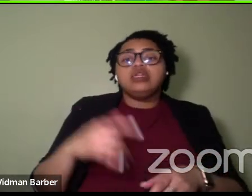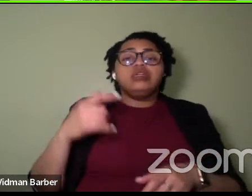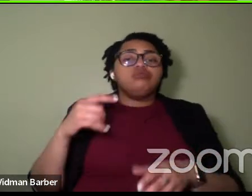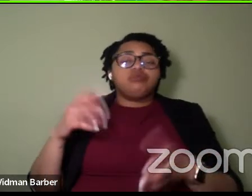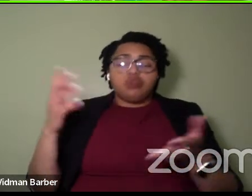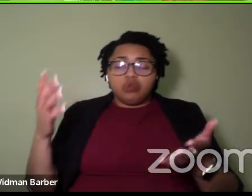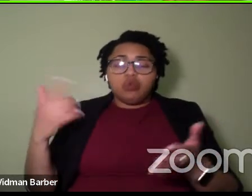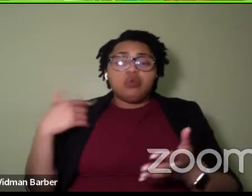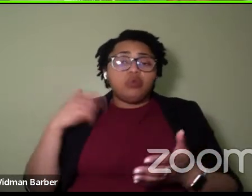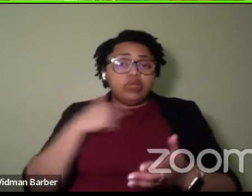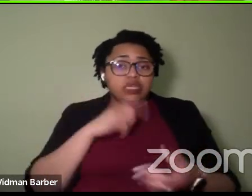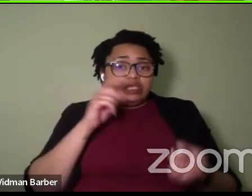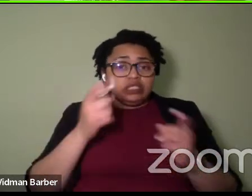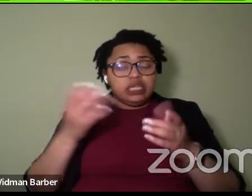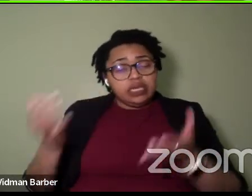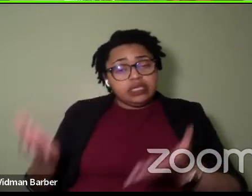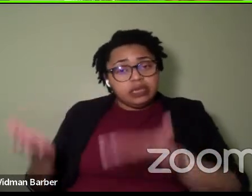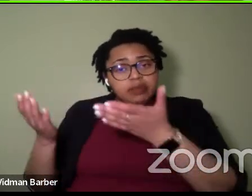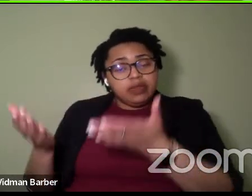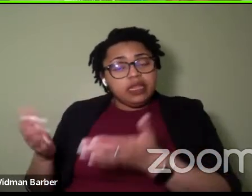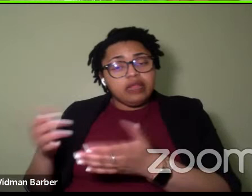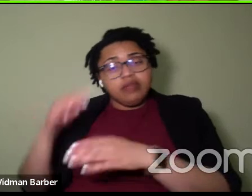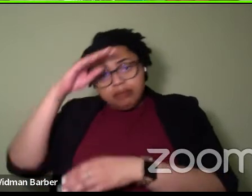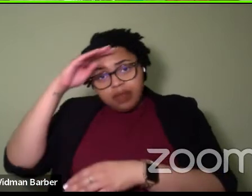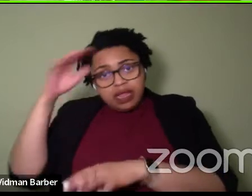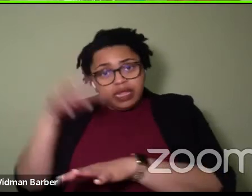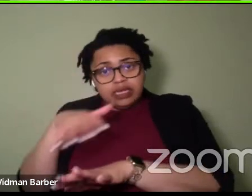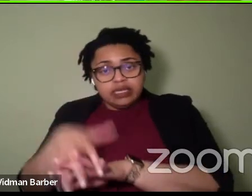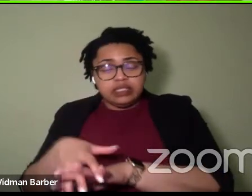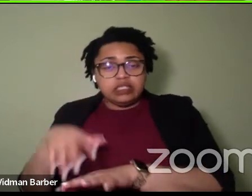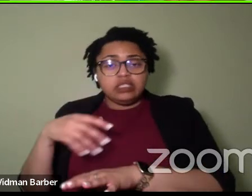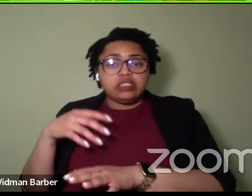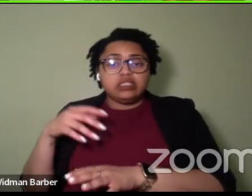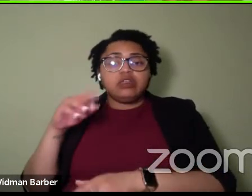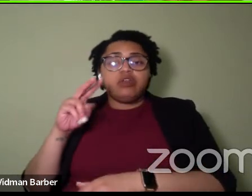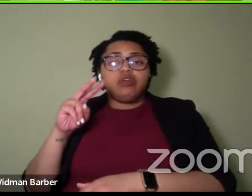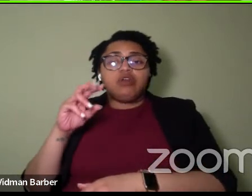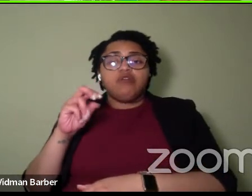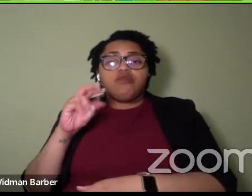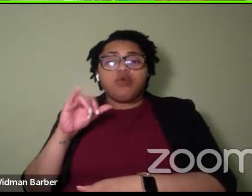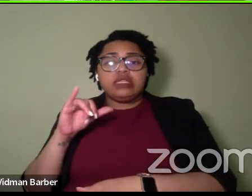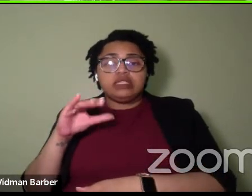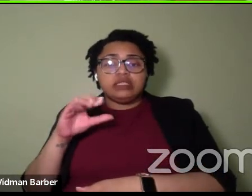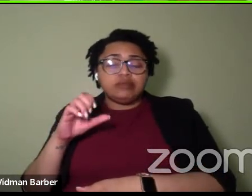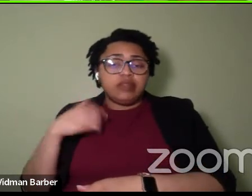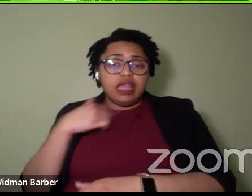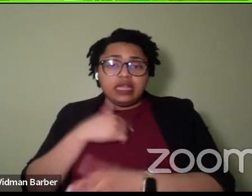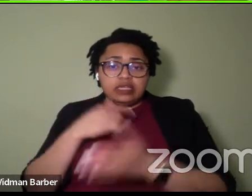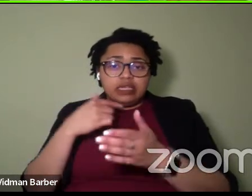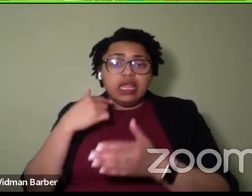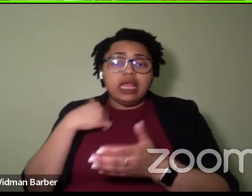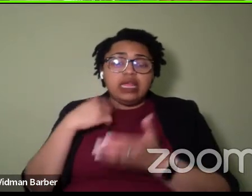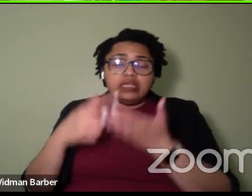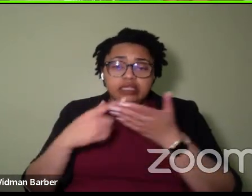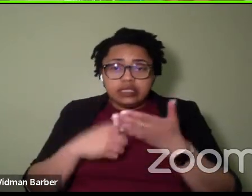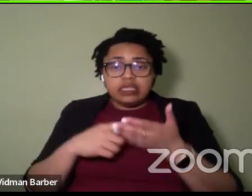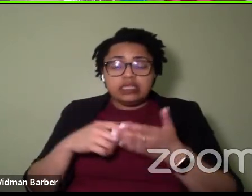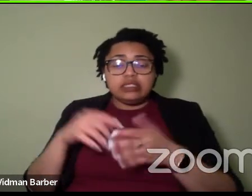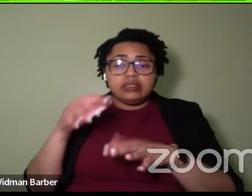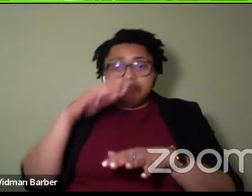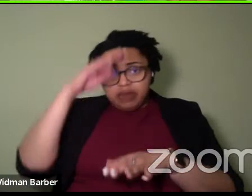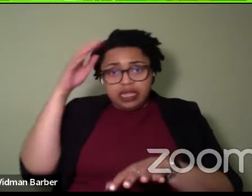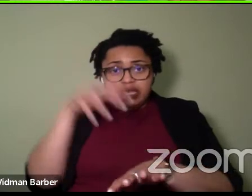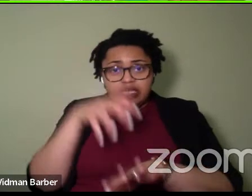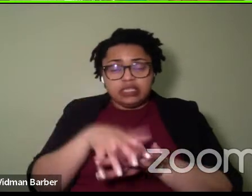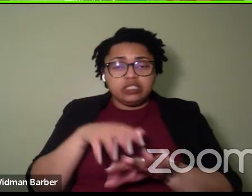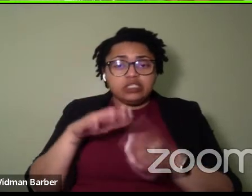Indigenous voices. When I usually talk about Indigenous communities, I also include our Black relatives because,